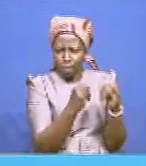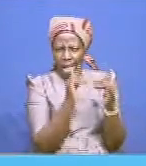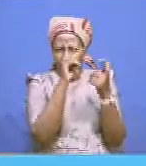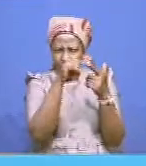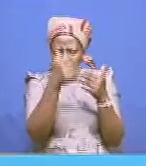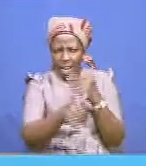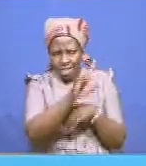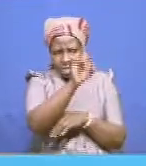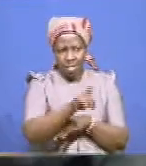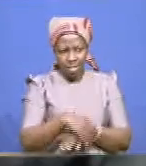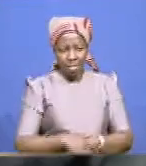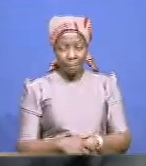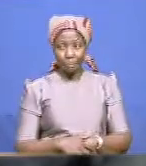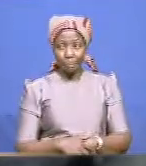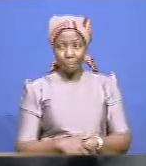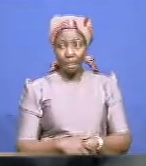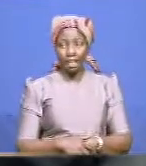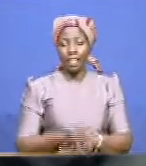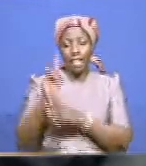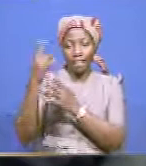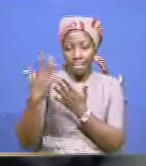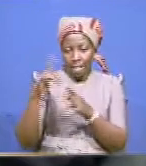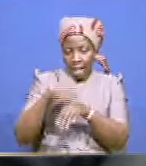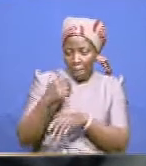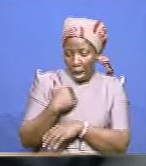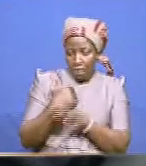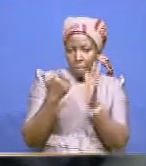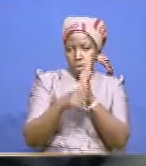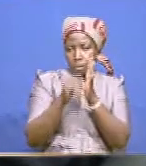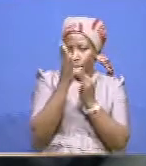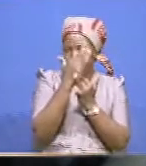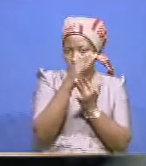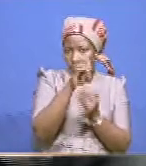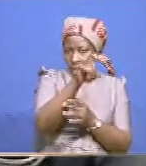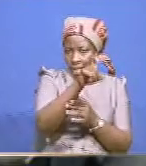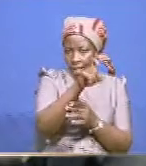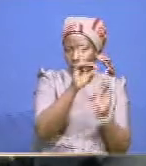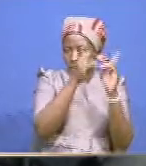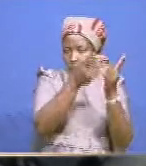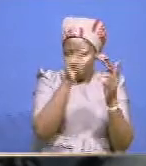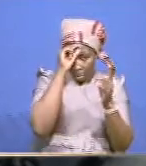First thing, when you have problems between an executive arm of the government and the legislature,